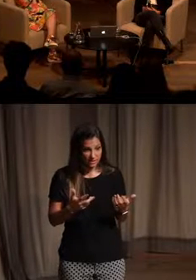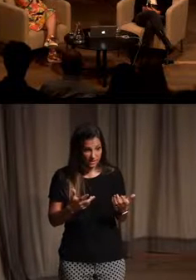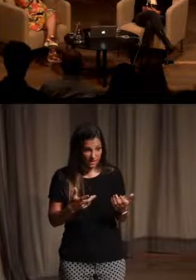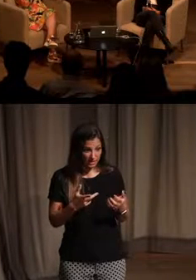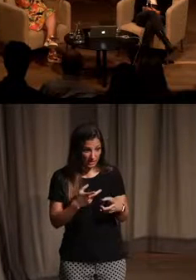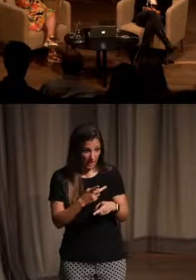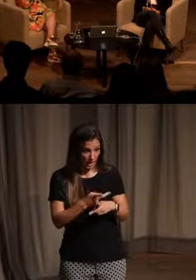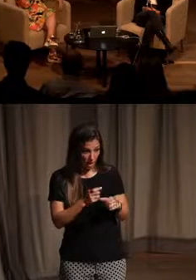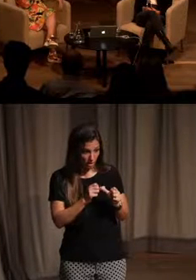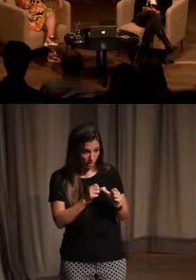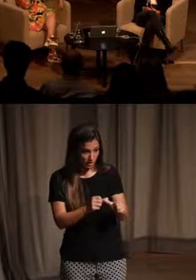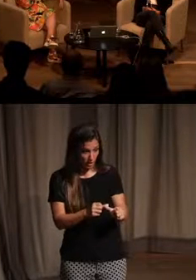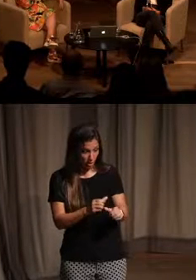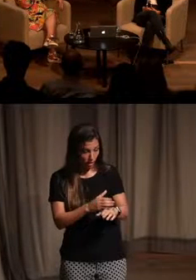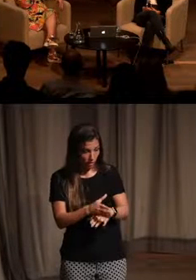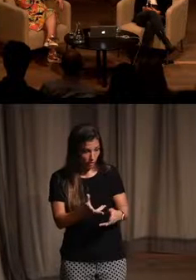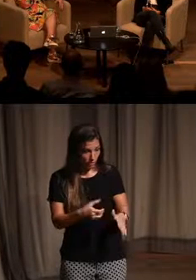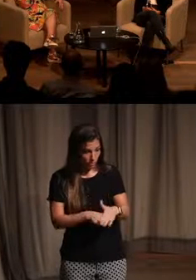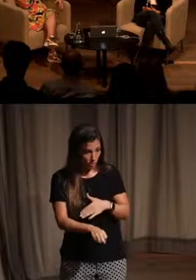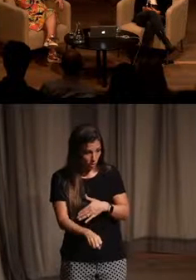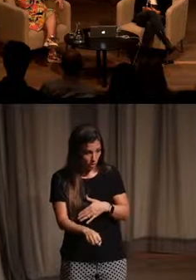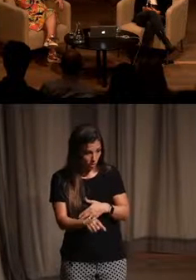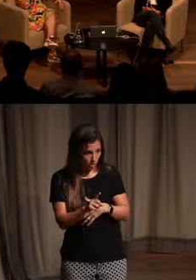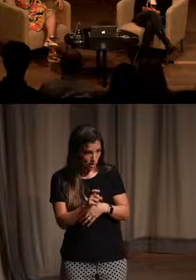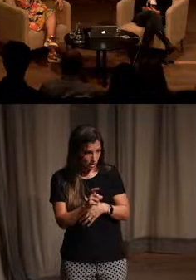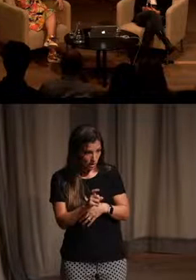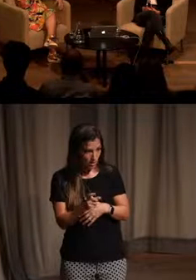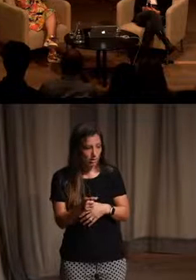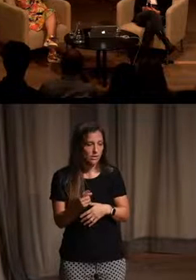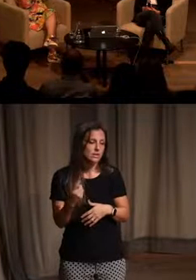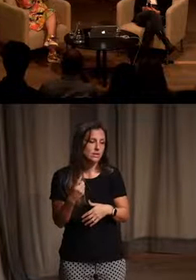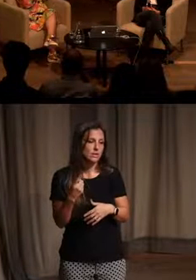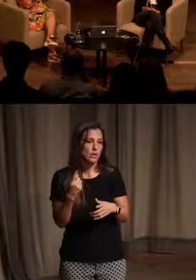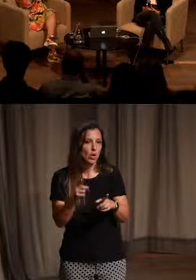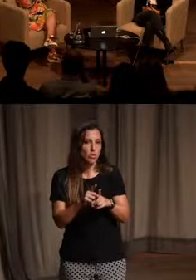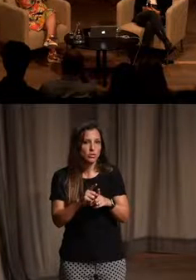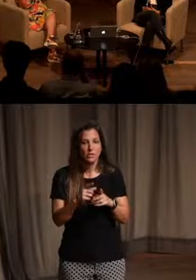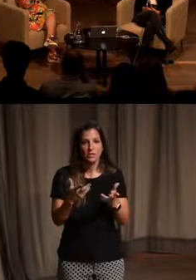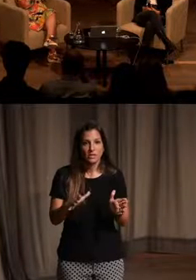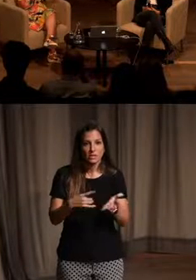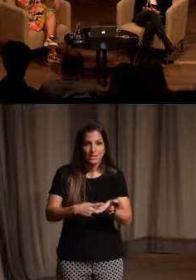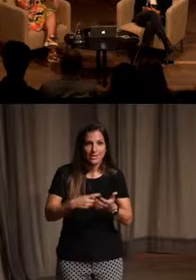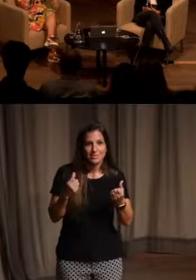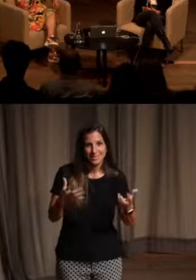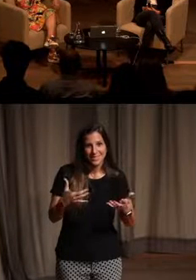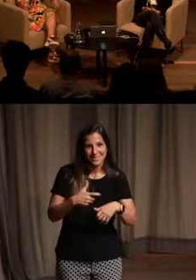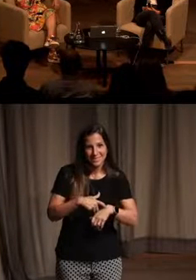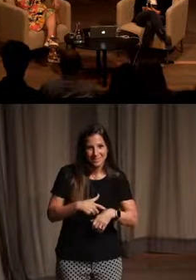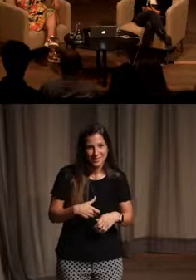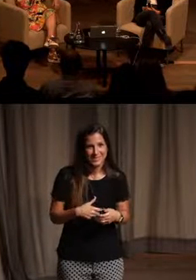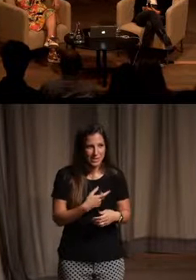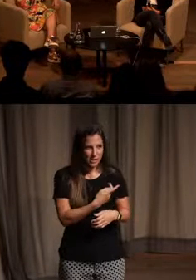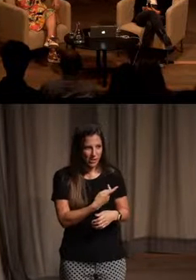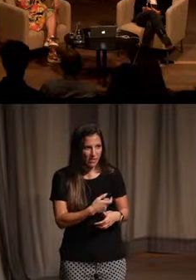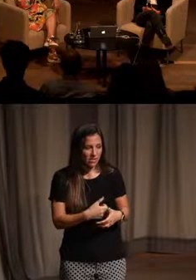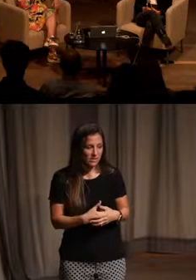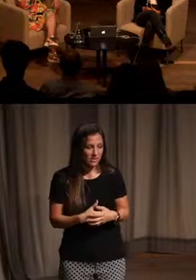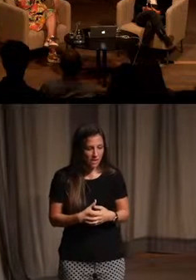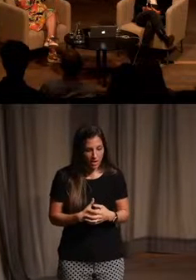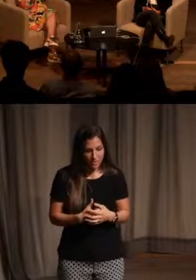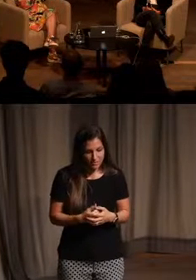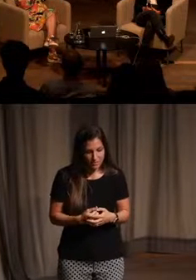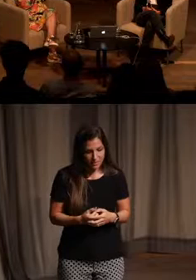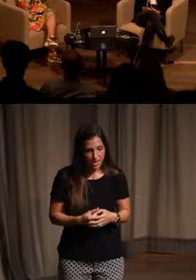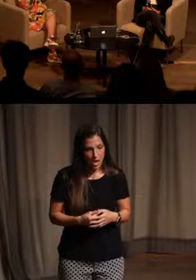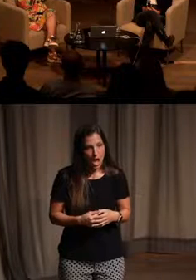care continue after you've given birth, right? That's something that we also have talked about many times, the two of us.